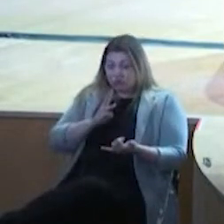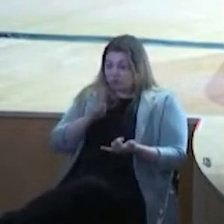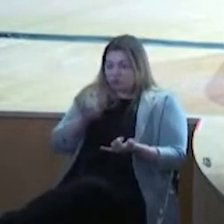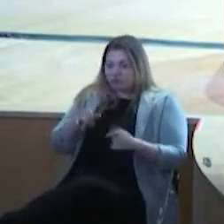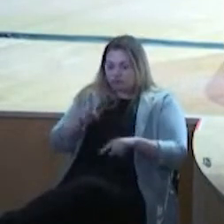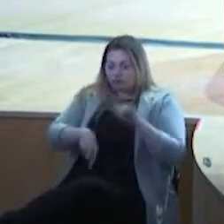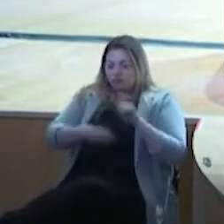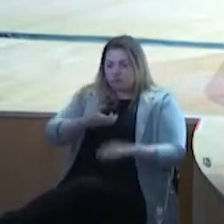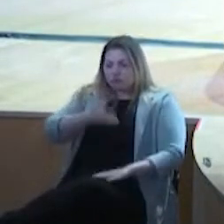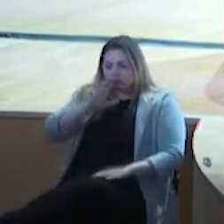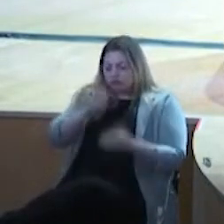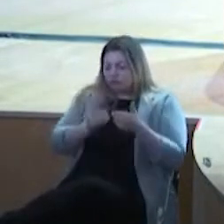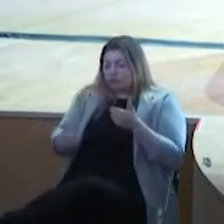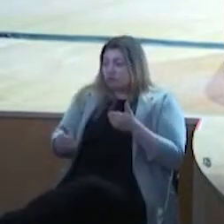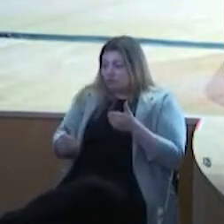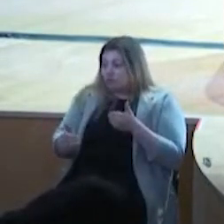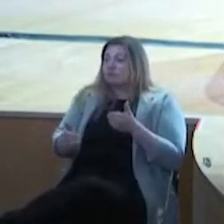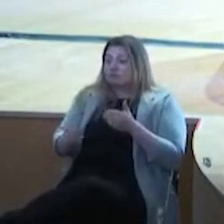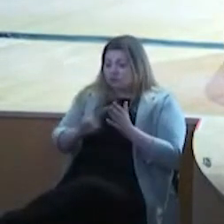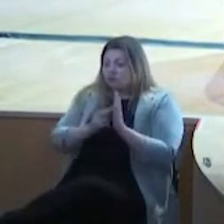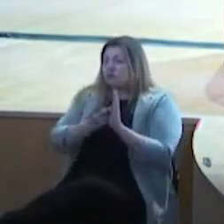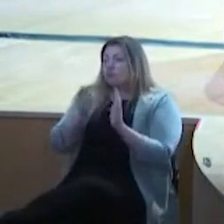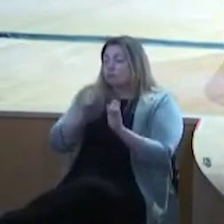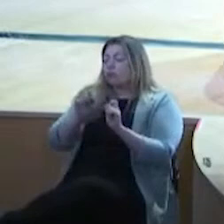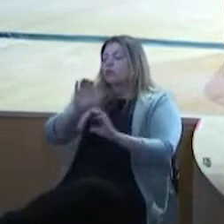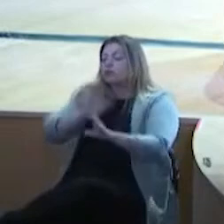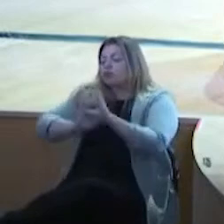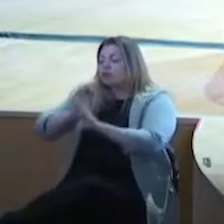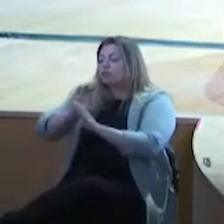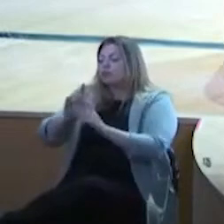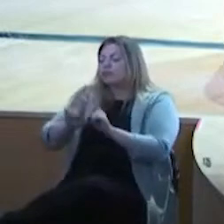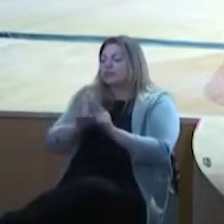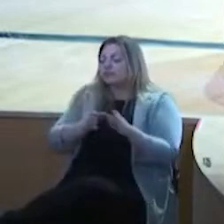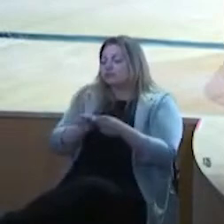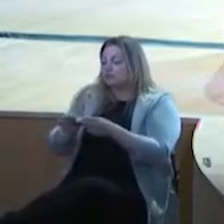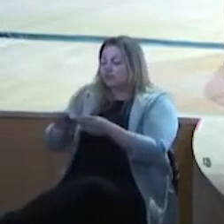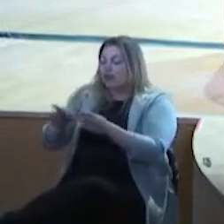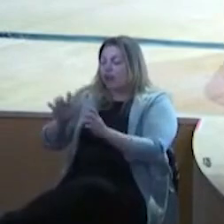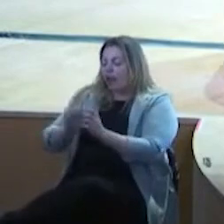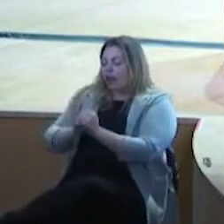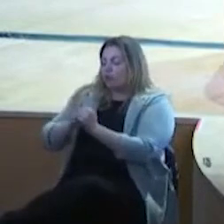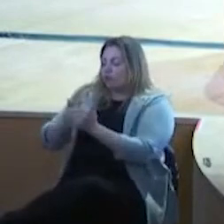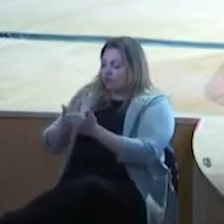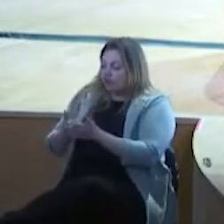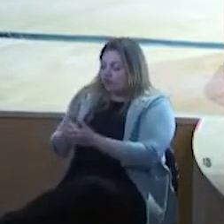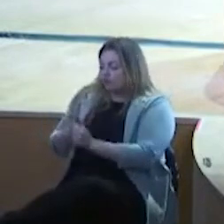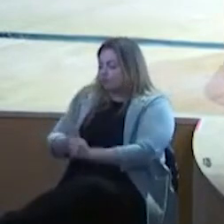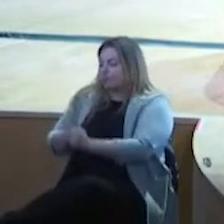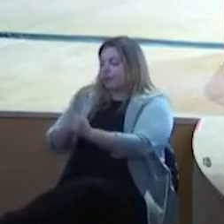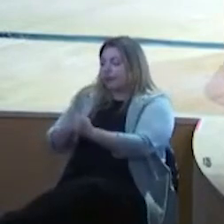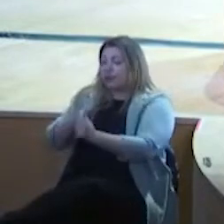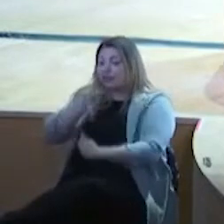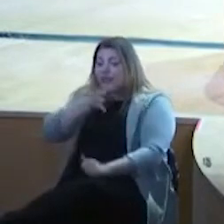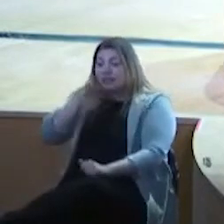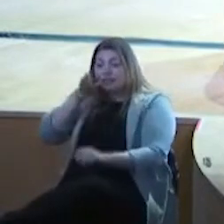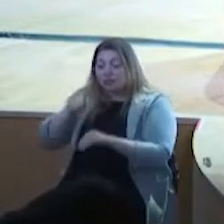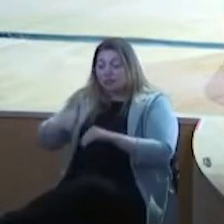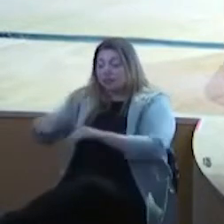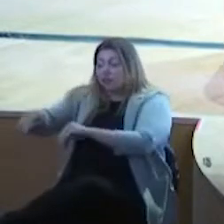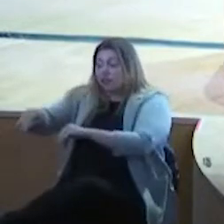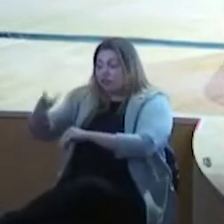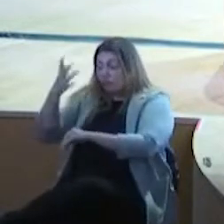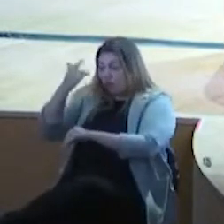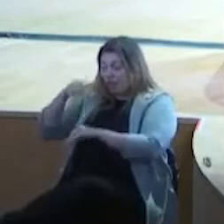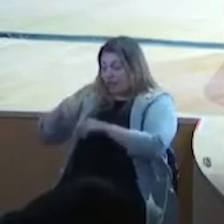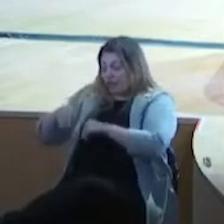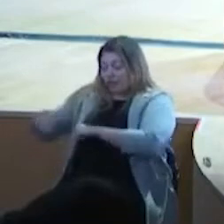potable, we have to look for new ways to guide our agriculture, as agriculture is the single